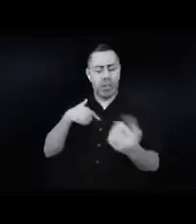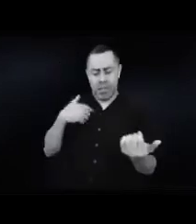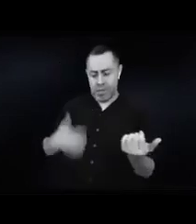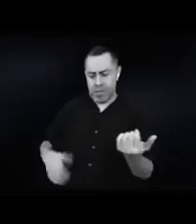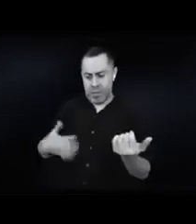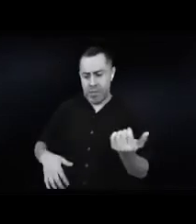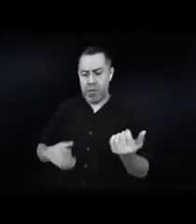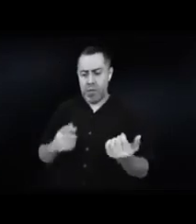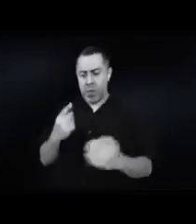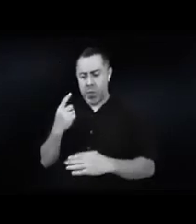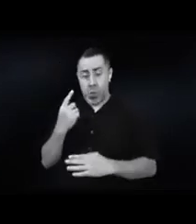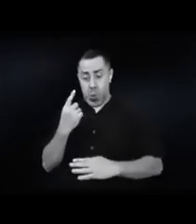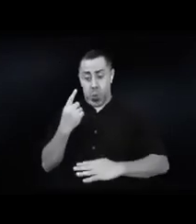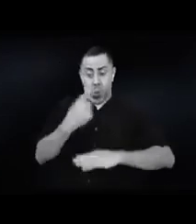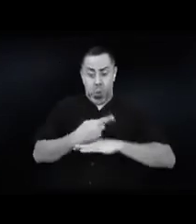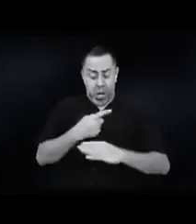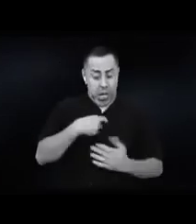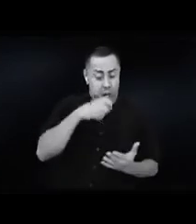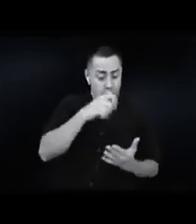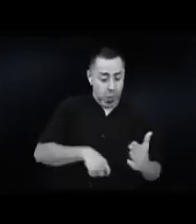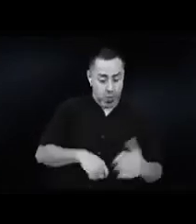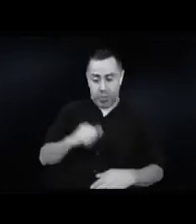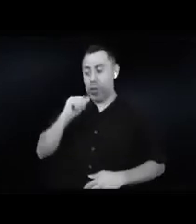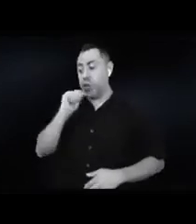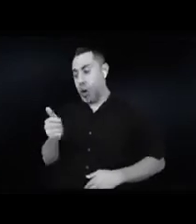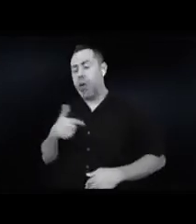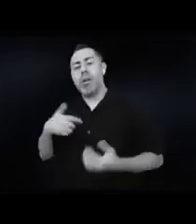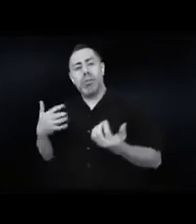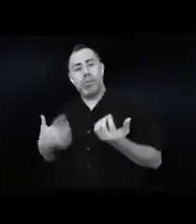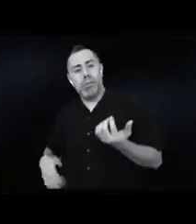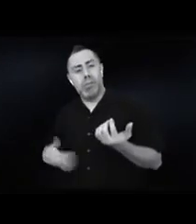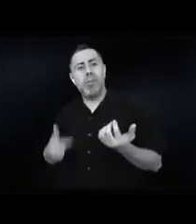it, but I do have the lyrics.